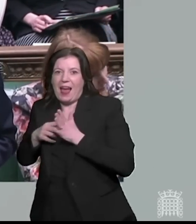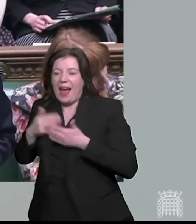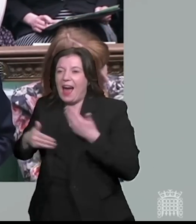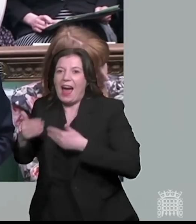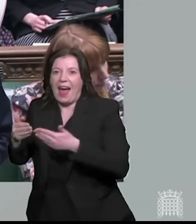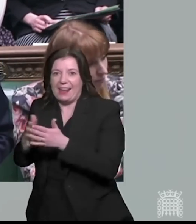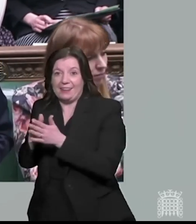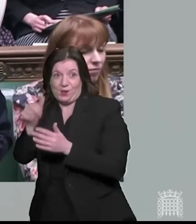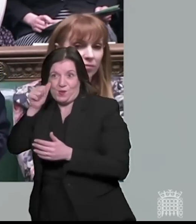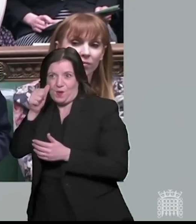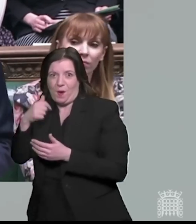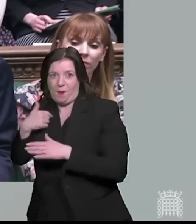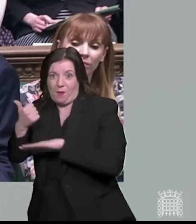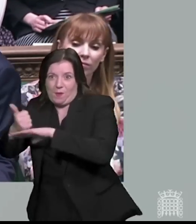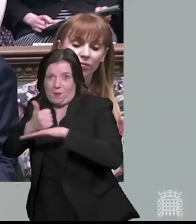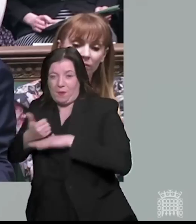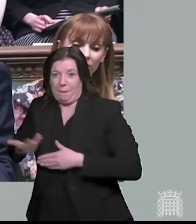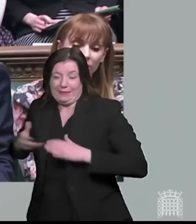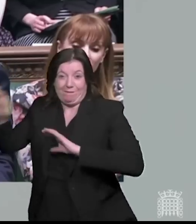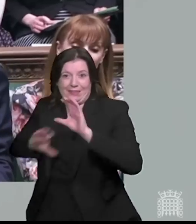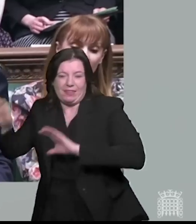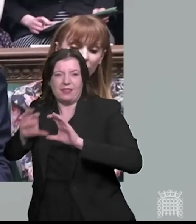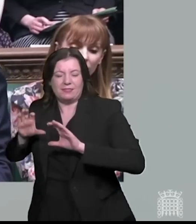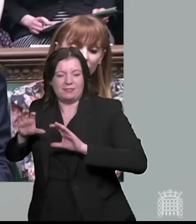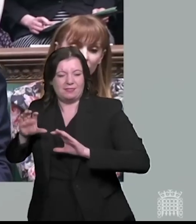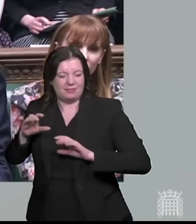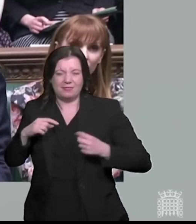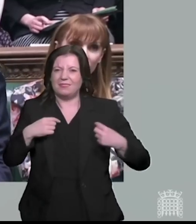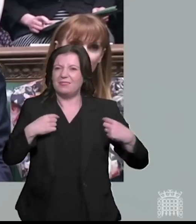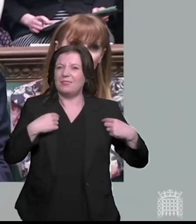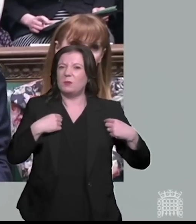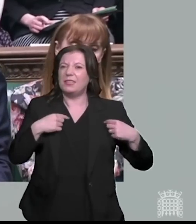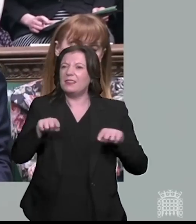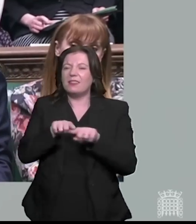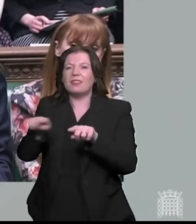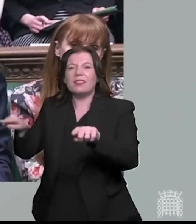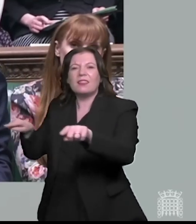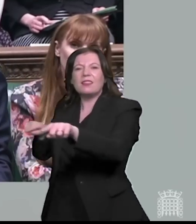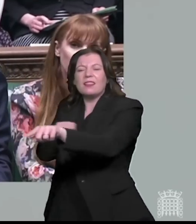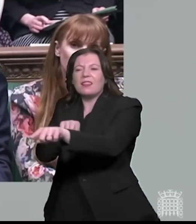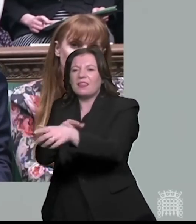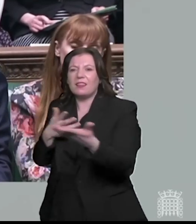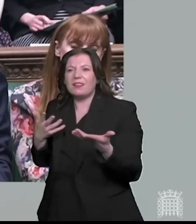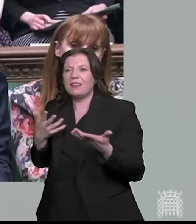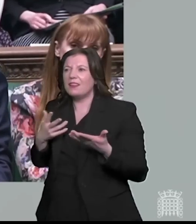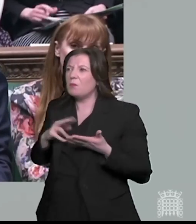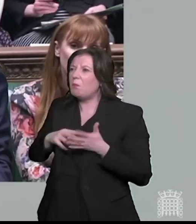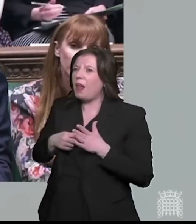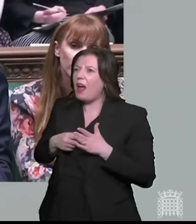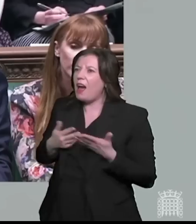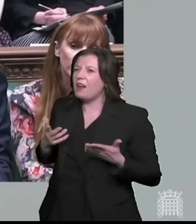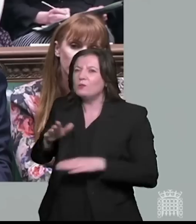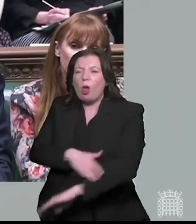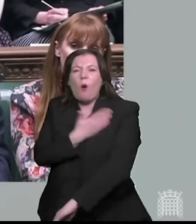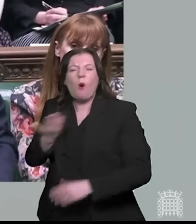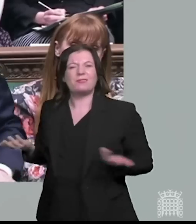the opportunities of tomorrow. And we've got to be on the start line, not back in the changing room, tying our laces.